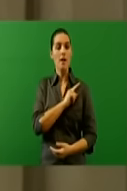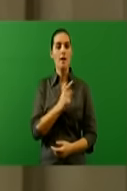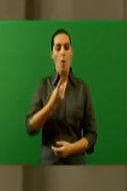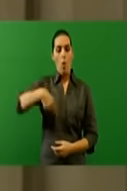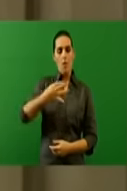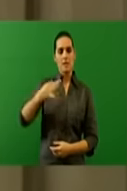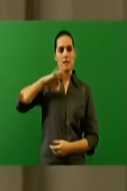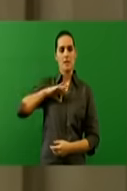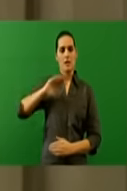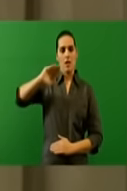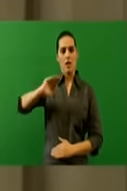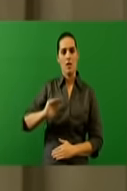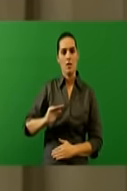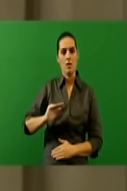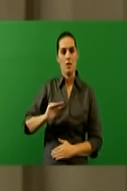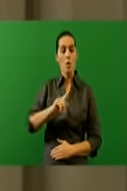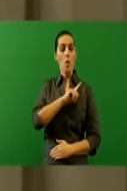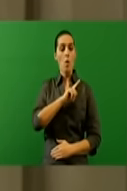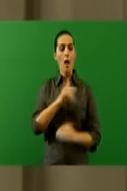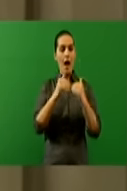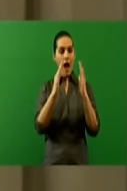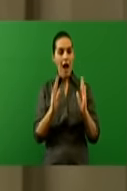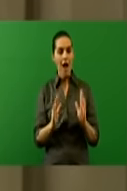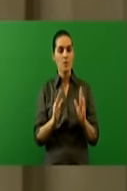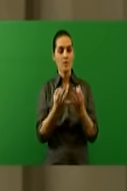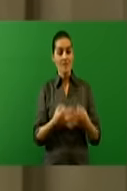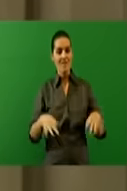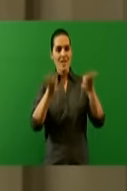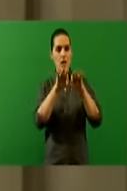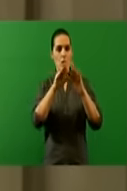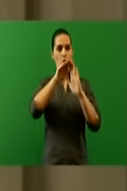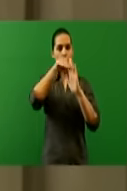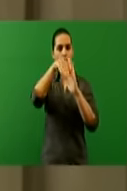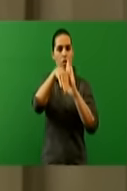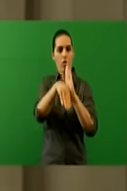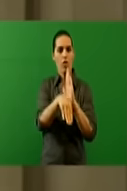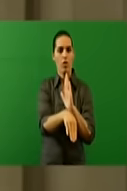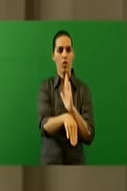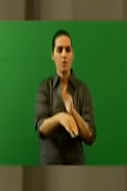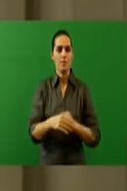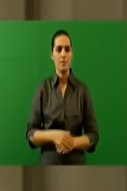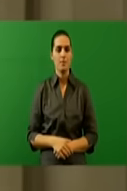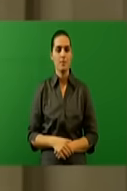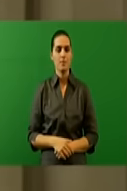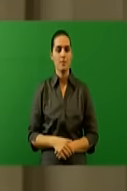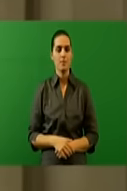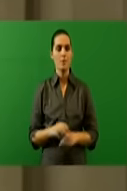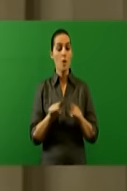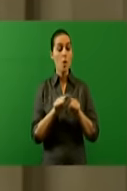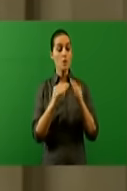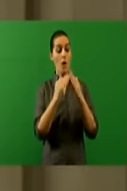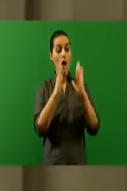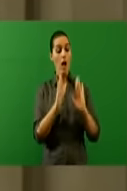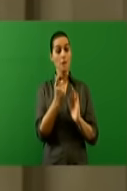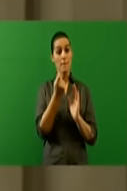weak performance of asset markets, particularly the housing market. Credit extension to households also remains